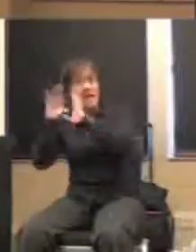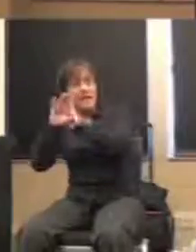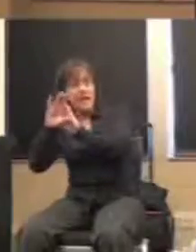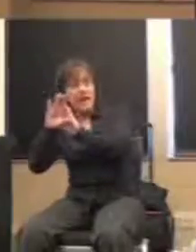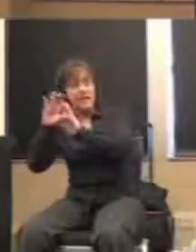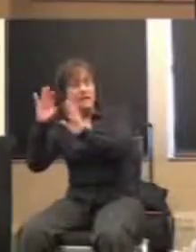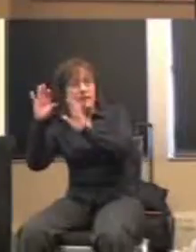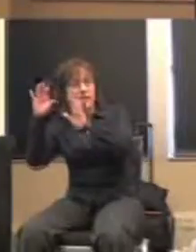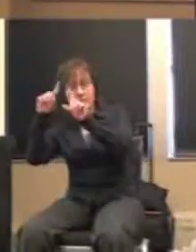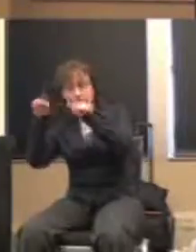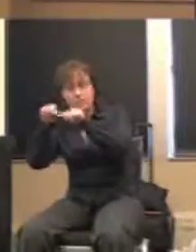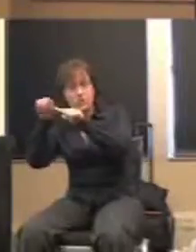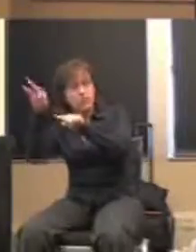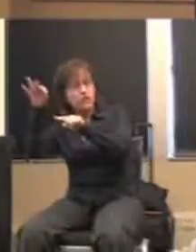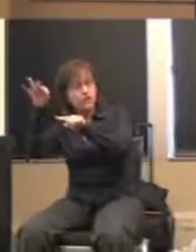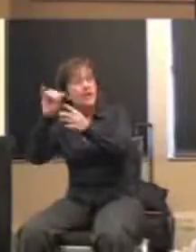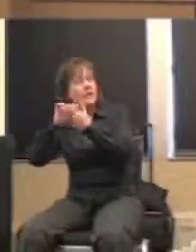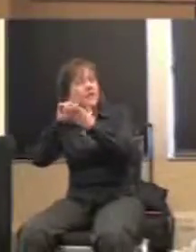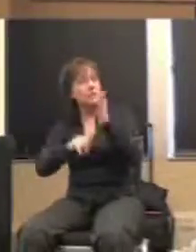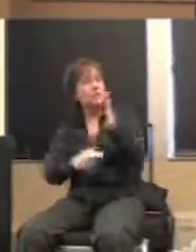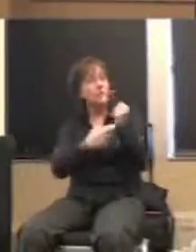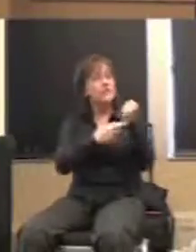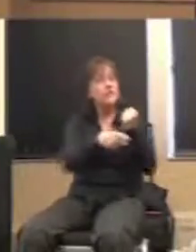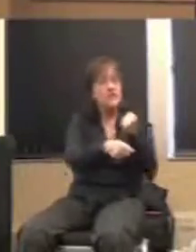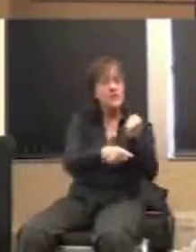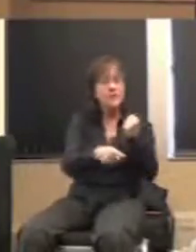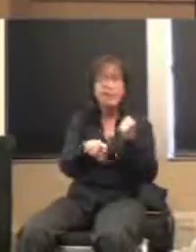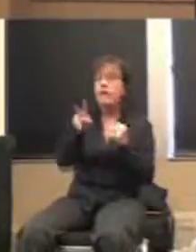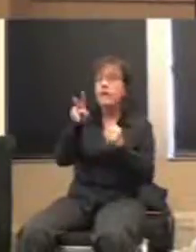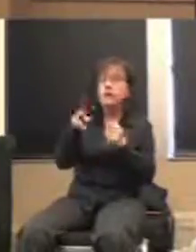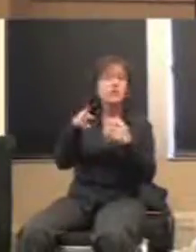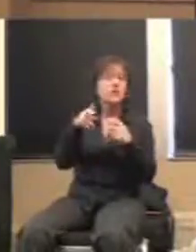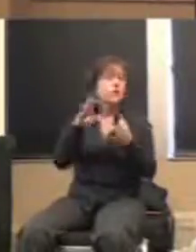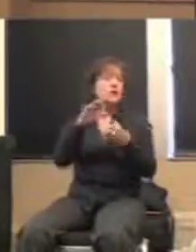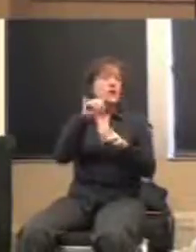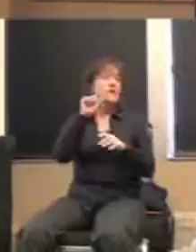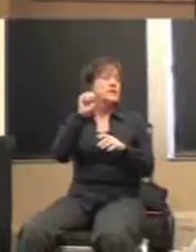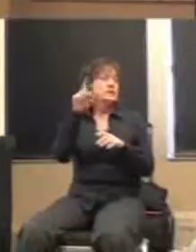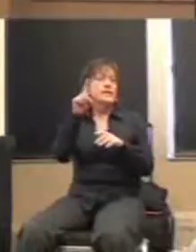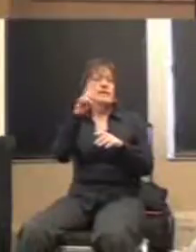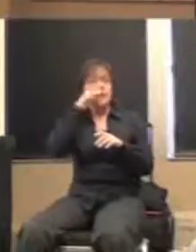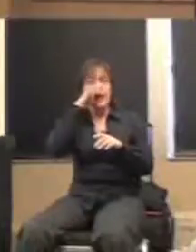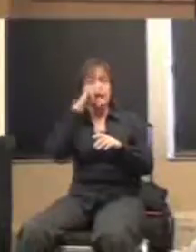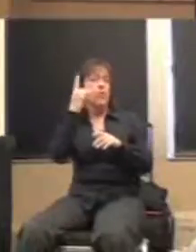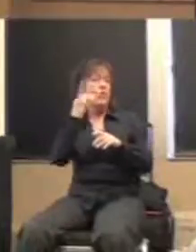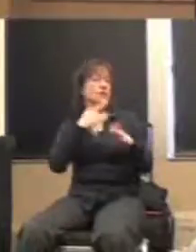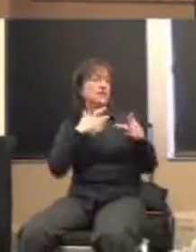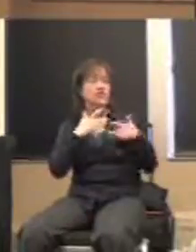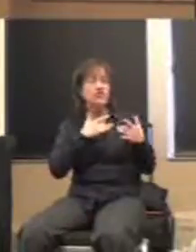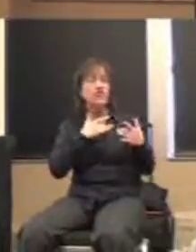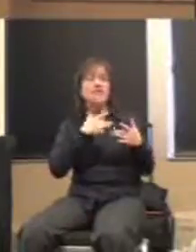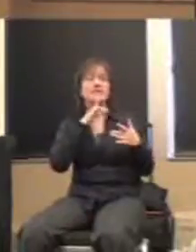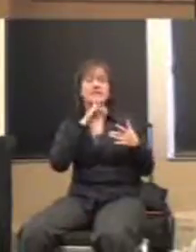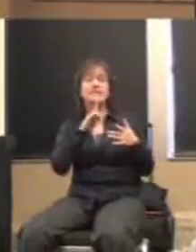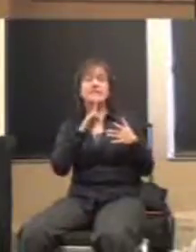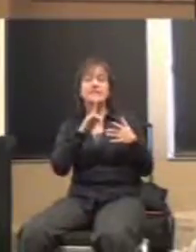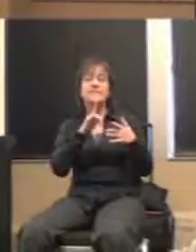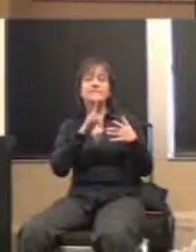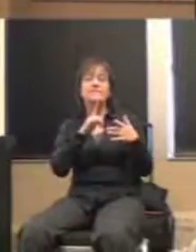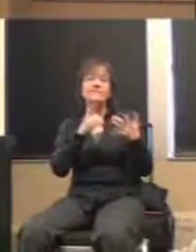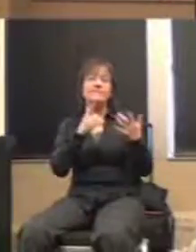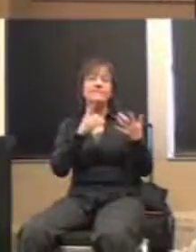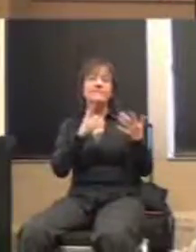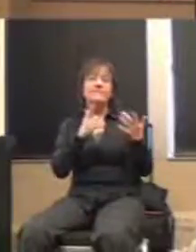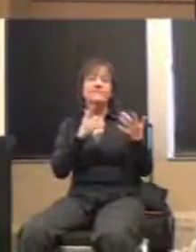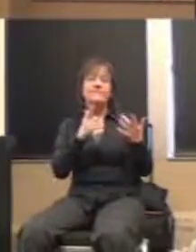their reinforcement. For straight ASD kiddos, one of the concerns that has been